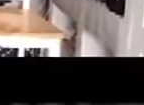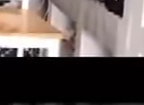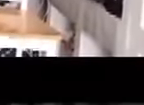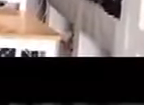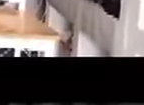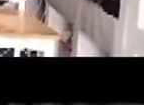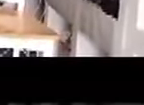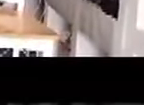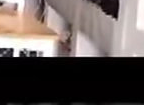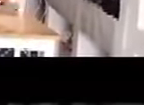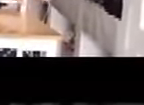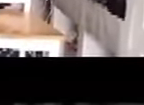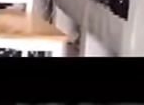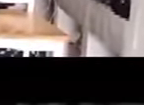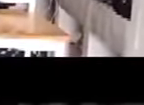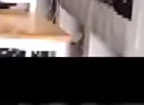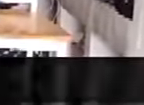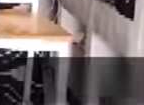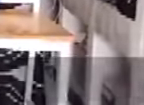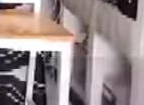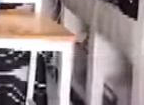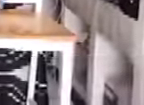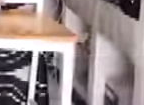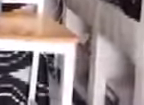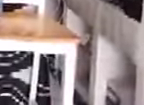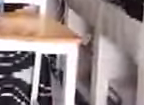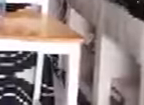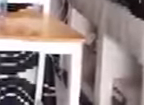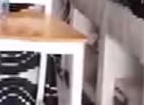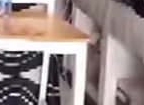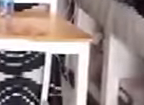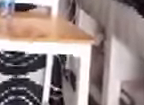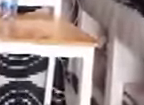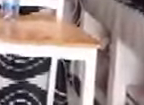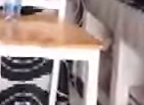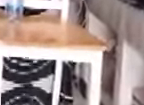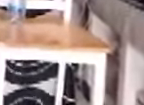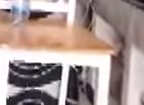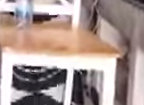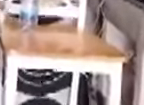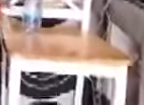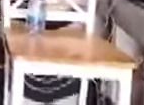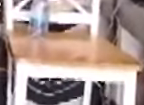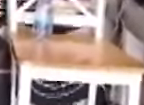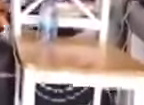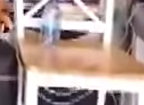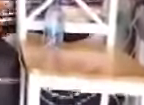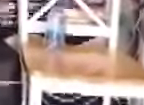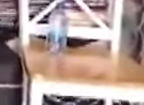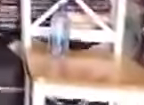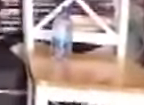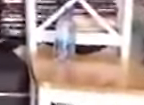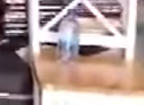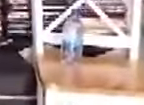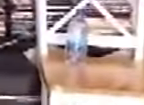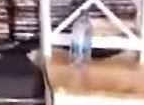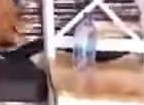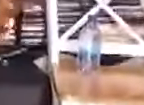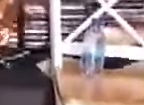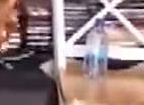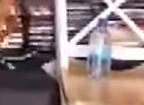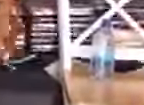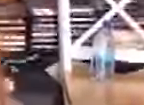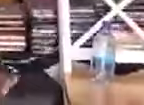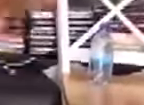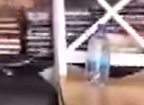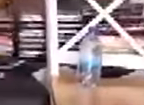nek lañ leena indi les products bu dé tamit nak da nga ñew rek ñu lay jema hein natural beauty that melanin dripping we do have stuff for